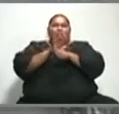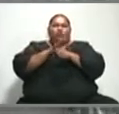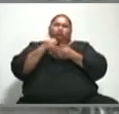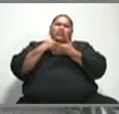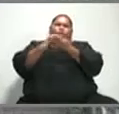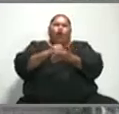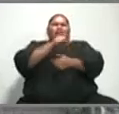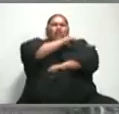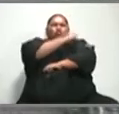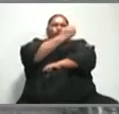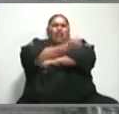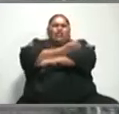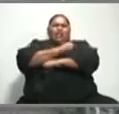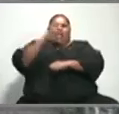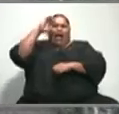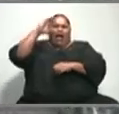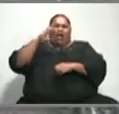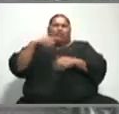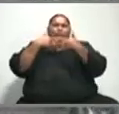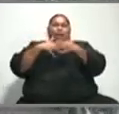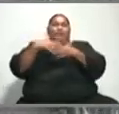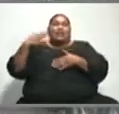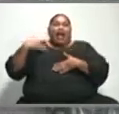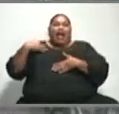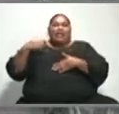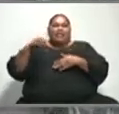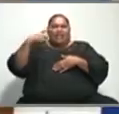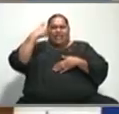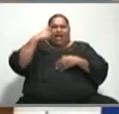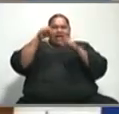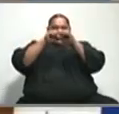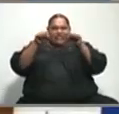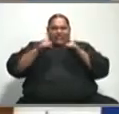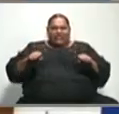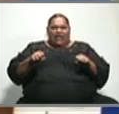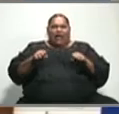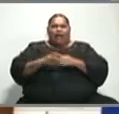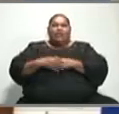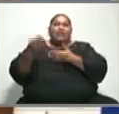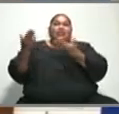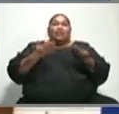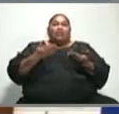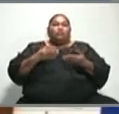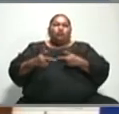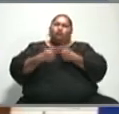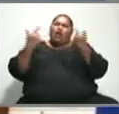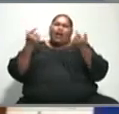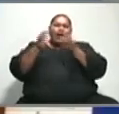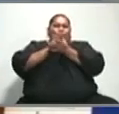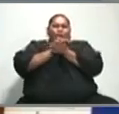and strengthen the country's public healthcare system. It gives me great pleasure this afternoon to be